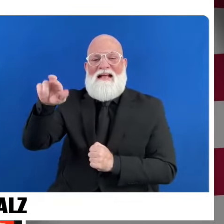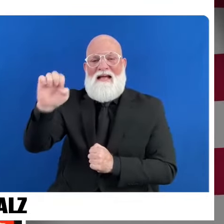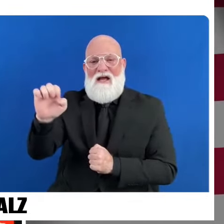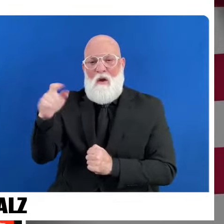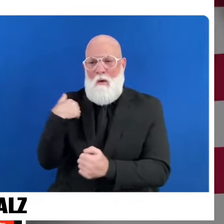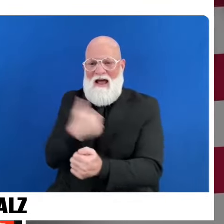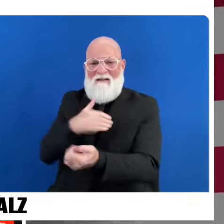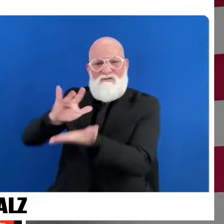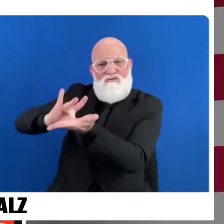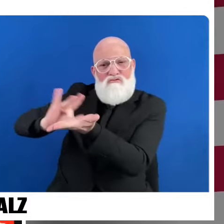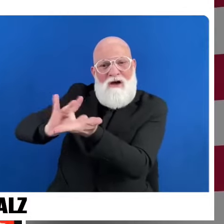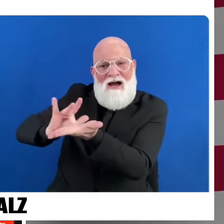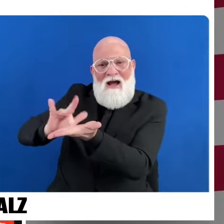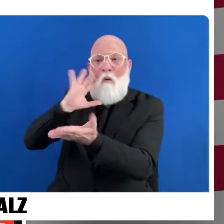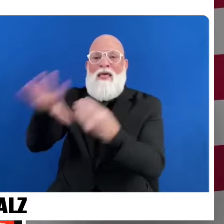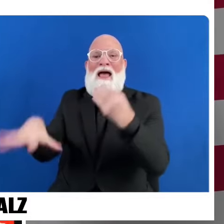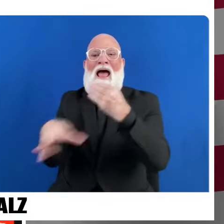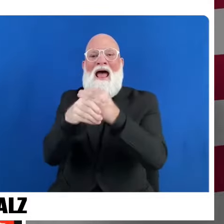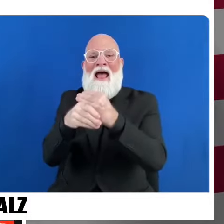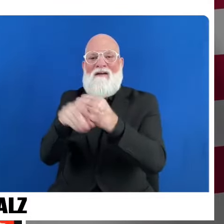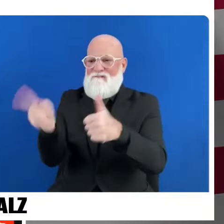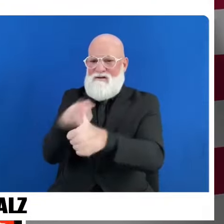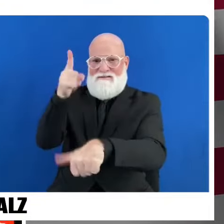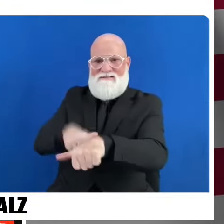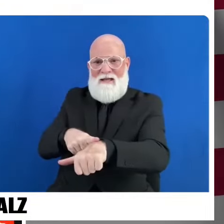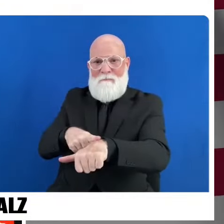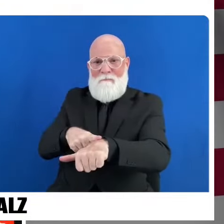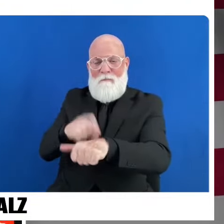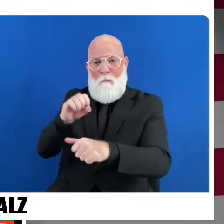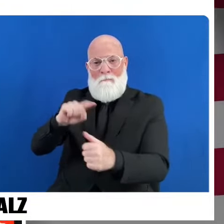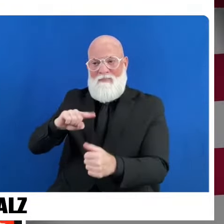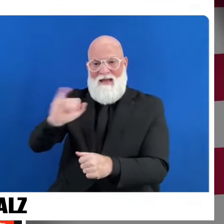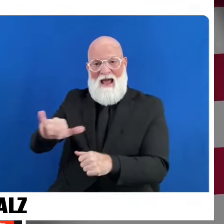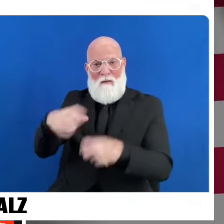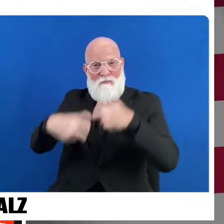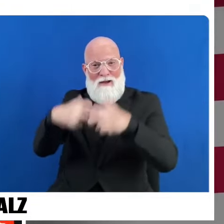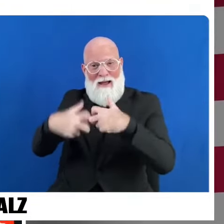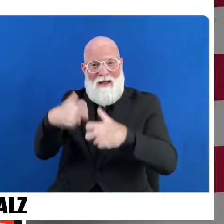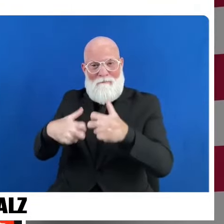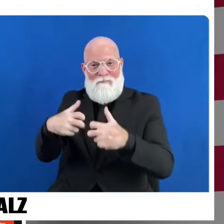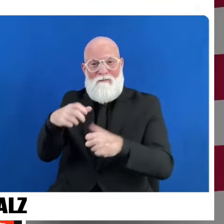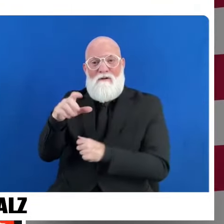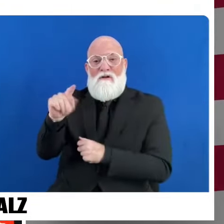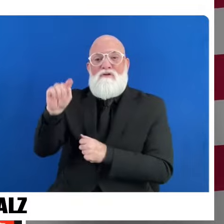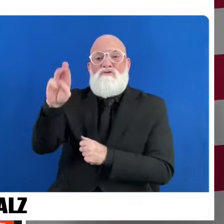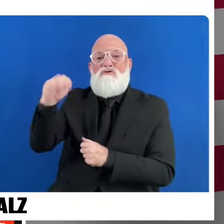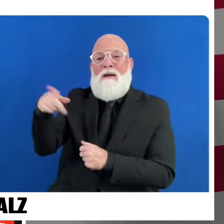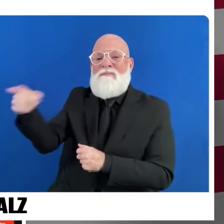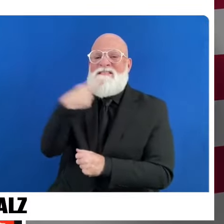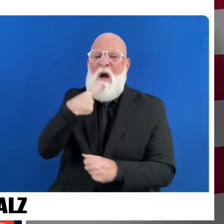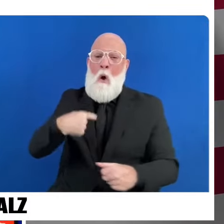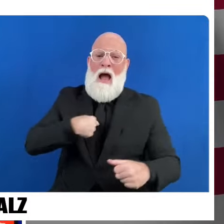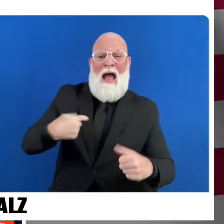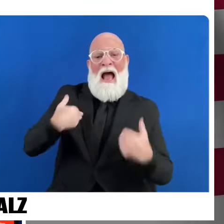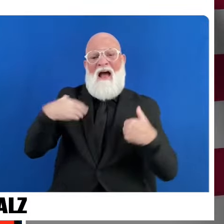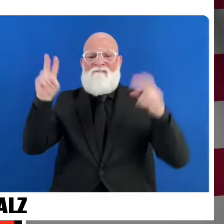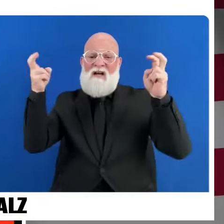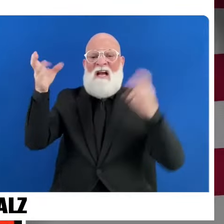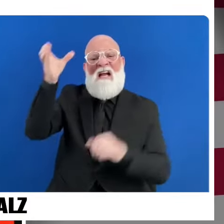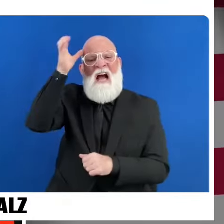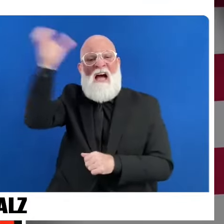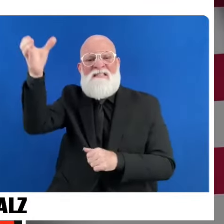look, this issue, and when Donald Trump said, I've got a concept of a plan, it cracked me up as a fourth grade teacher because my kids